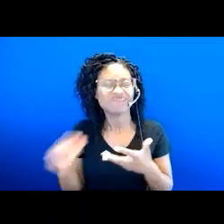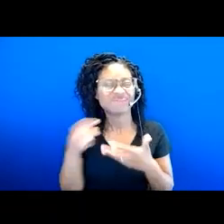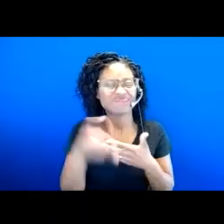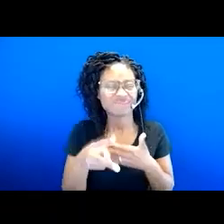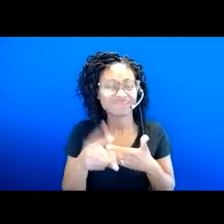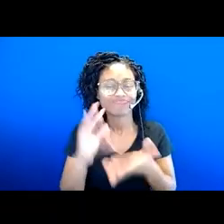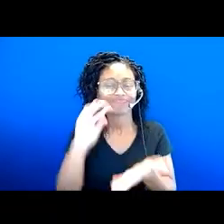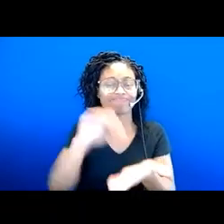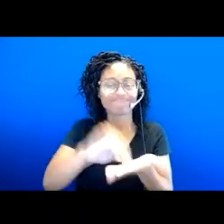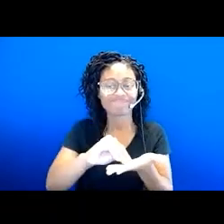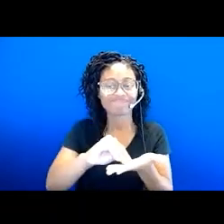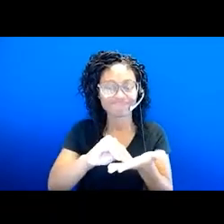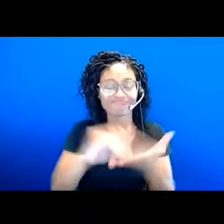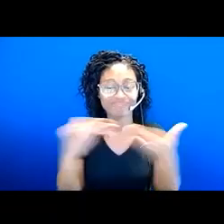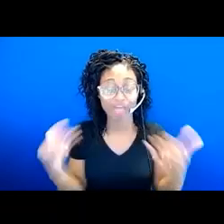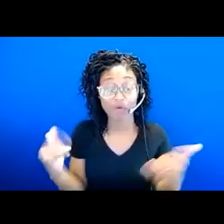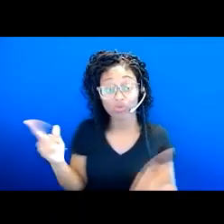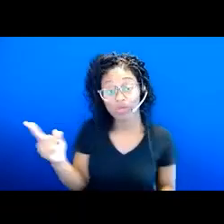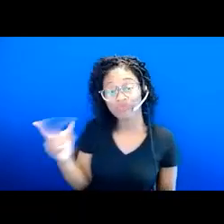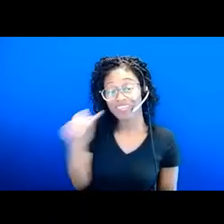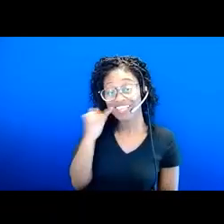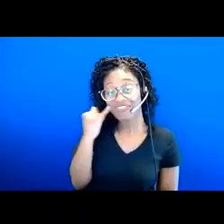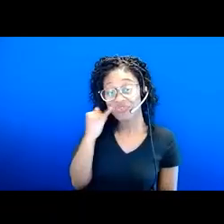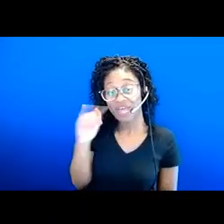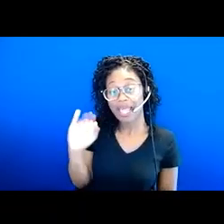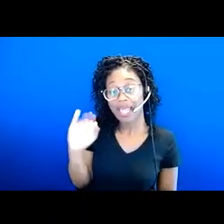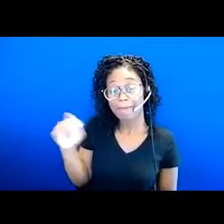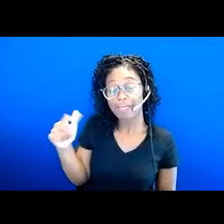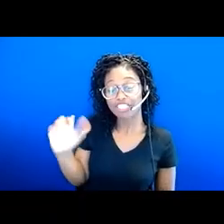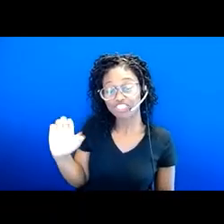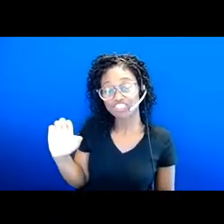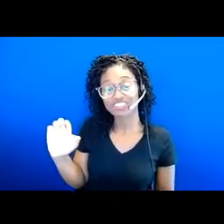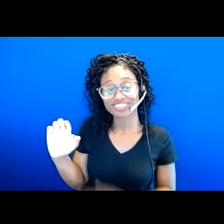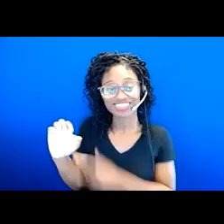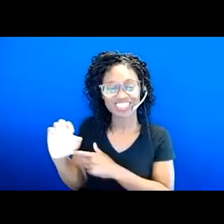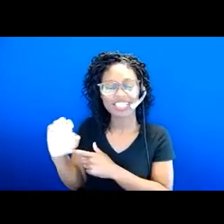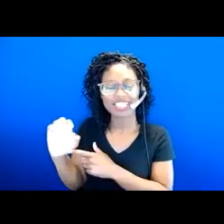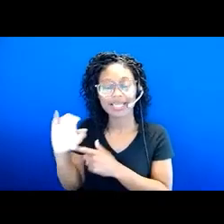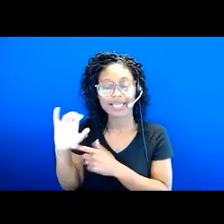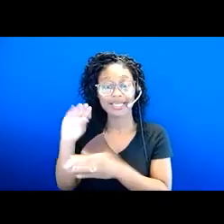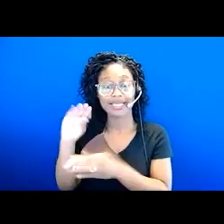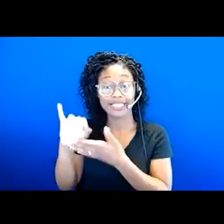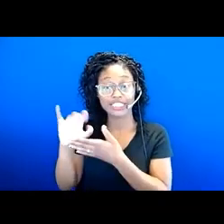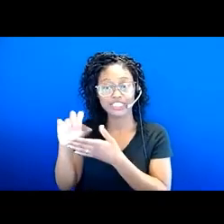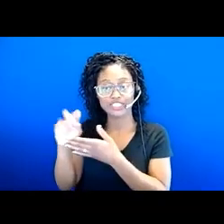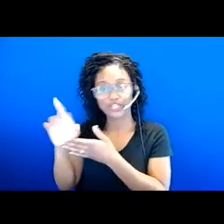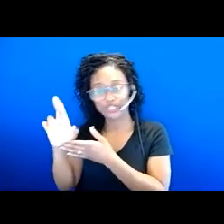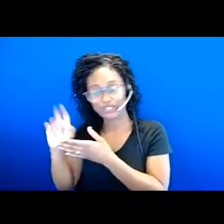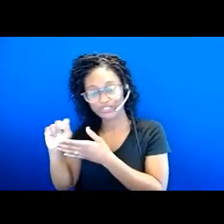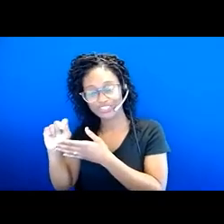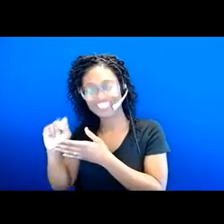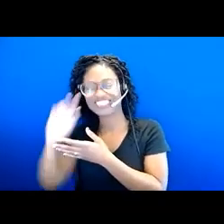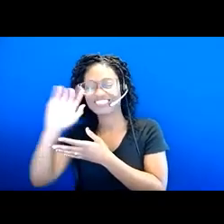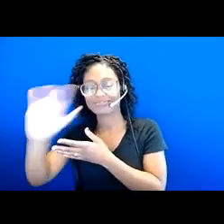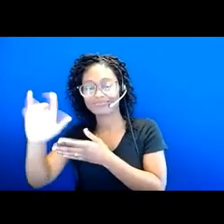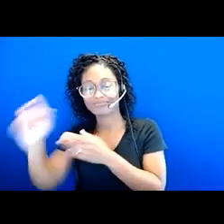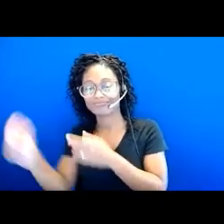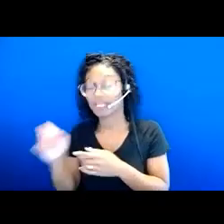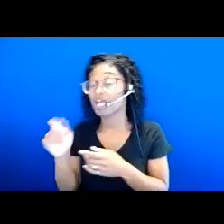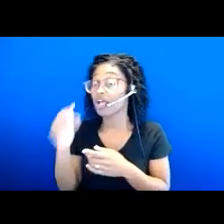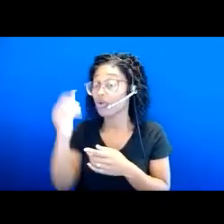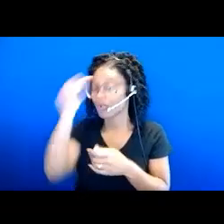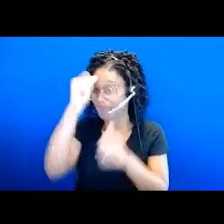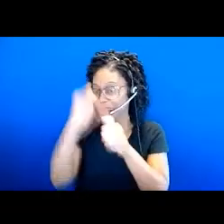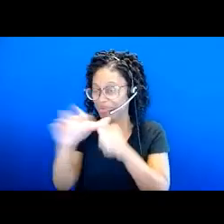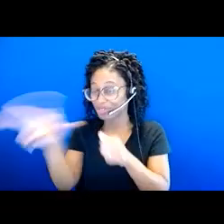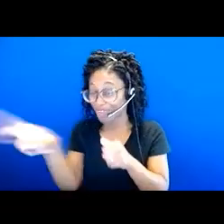you click on that, the insert image button will open. Again, images are drag and drop. I'll